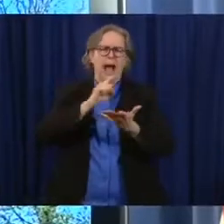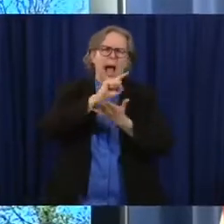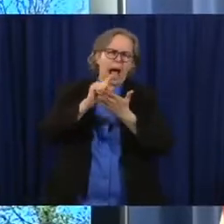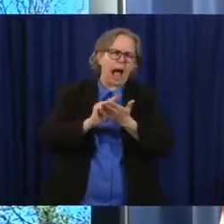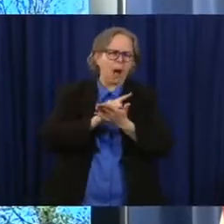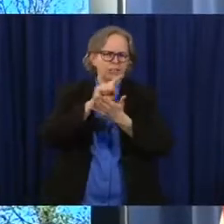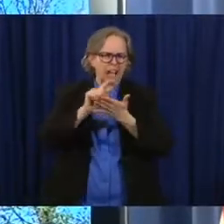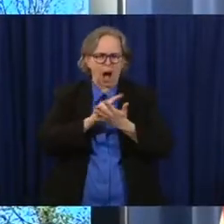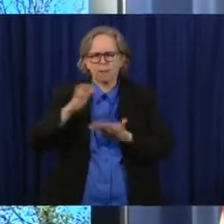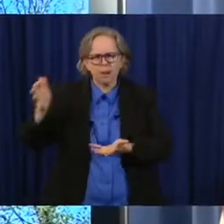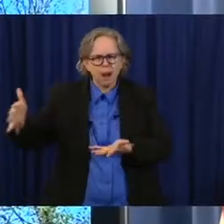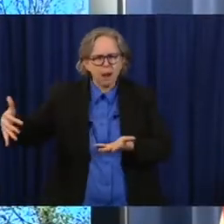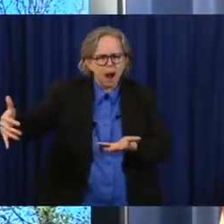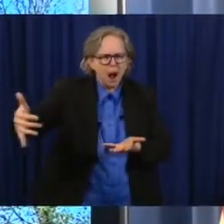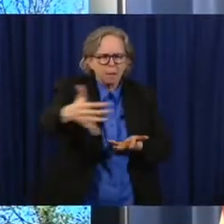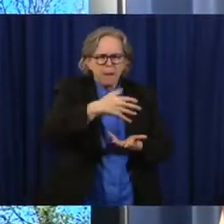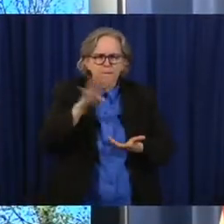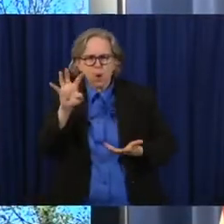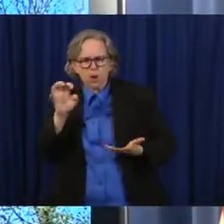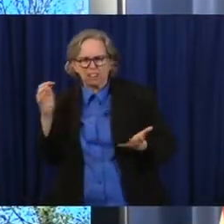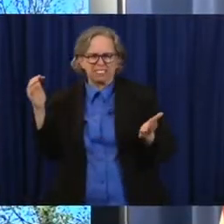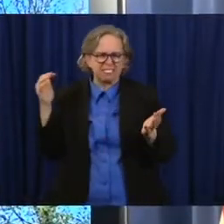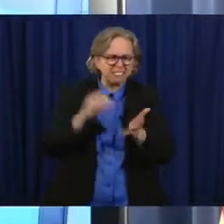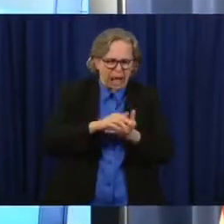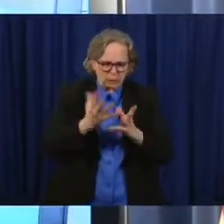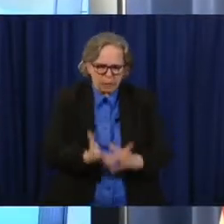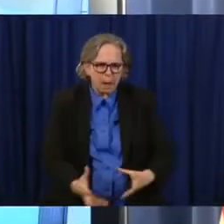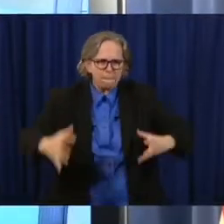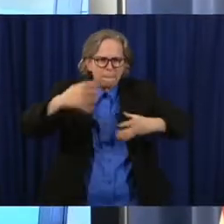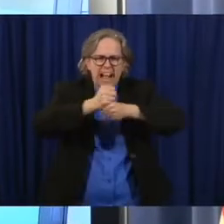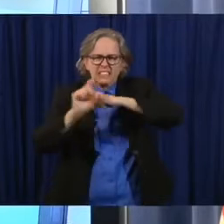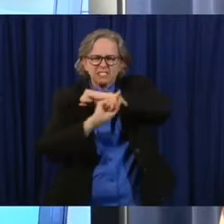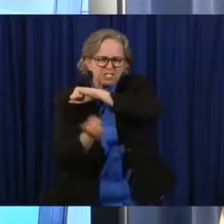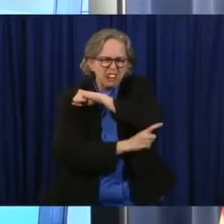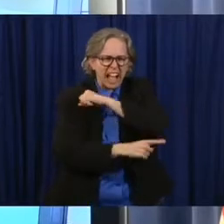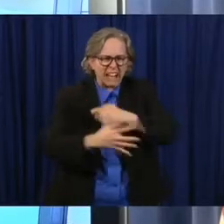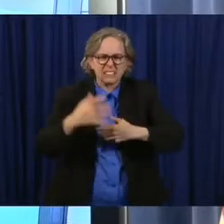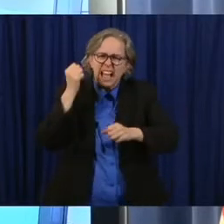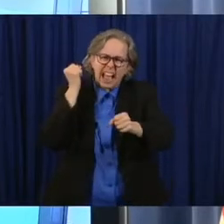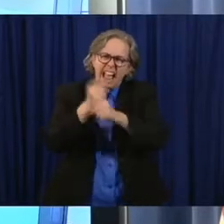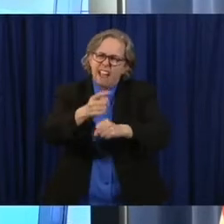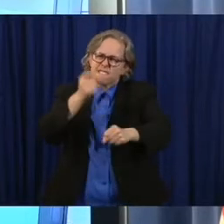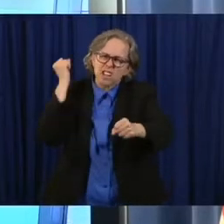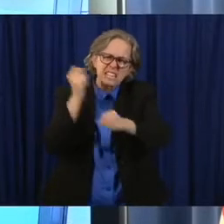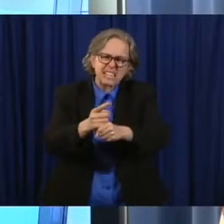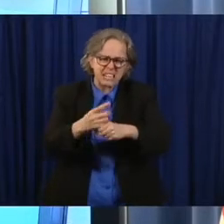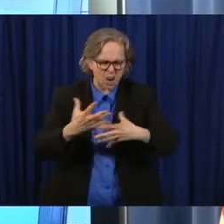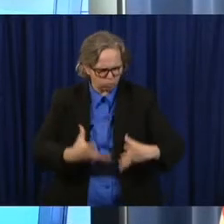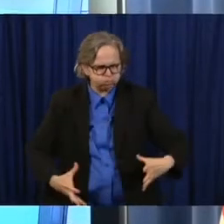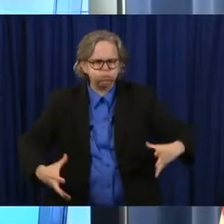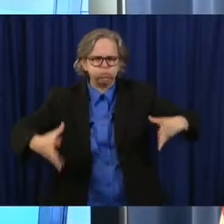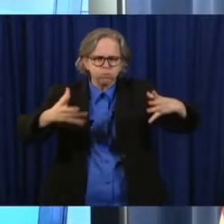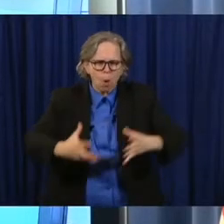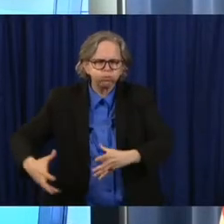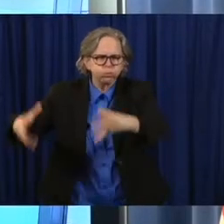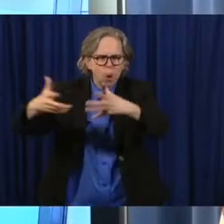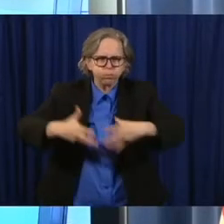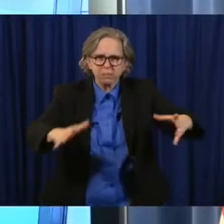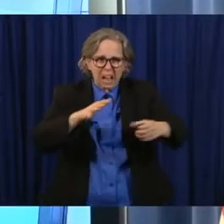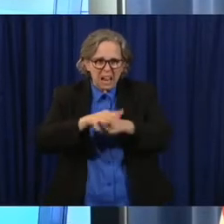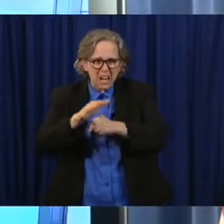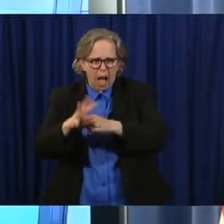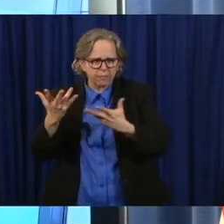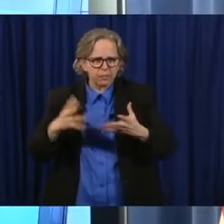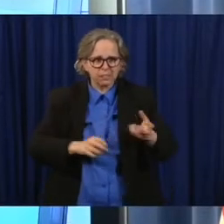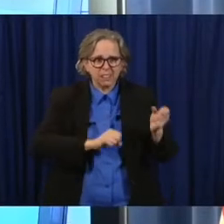400,000 bags of trash from along our roadways each year. 400,000 bags of trash a year. That's enough to put 4 bags of trash in